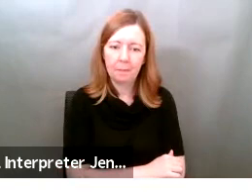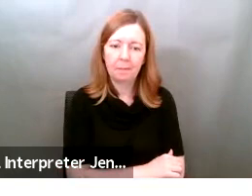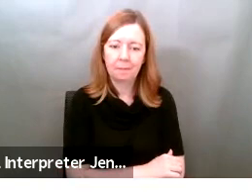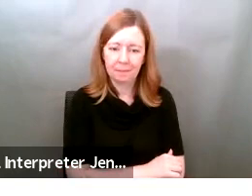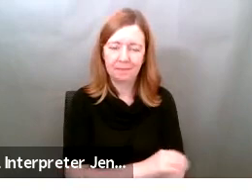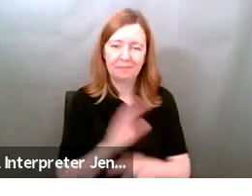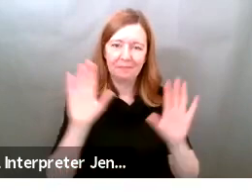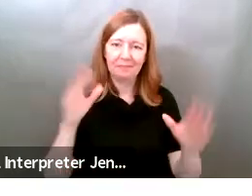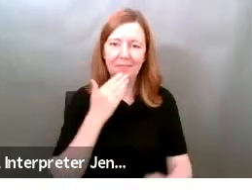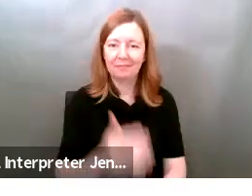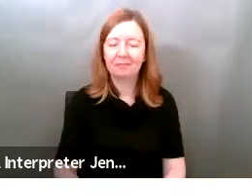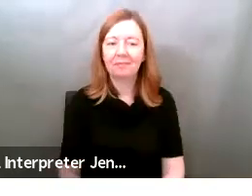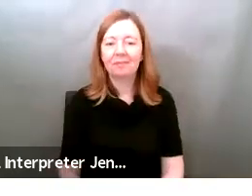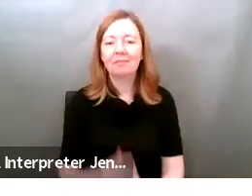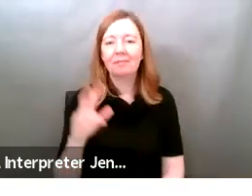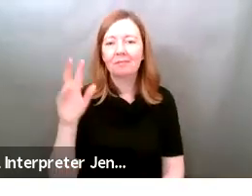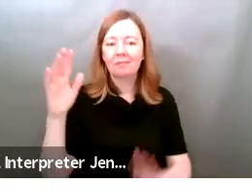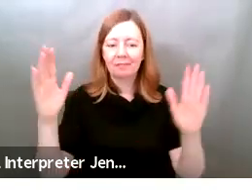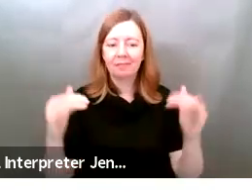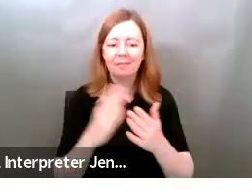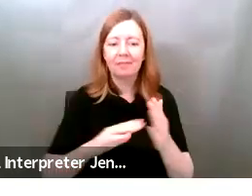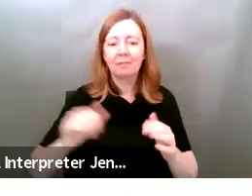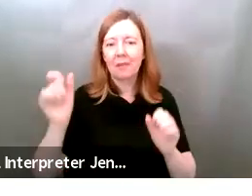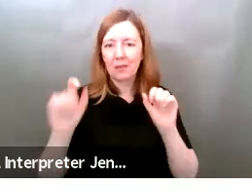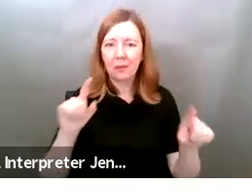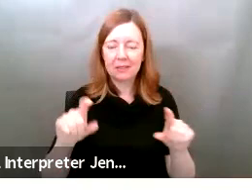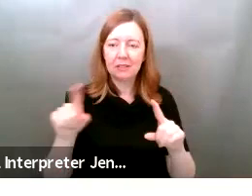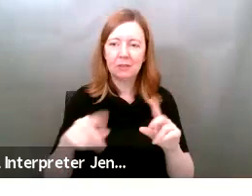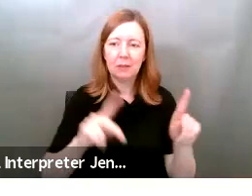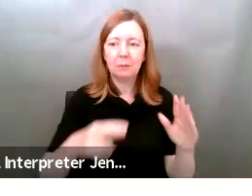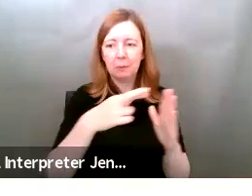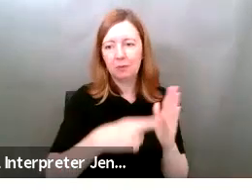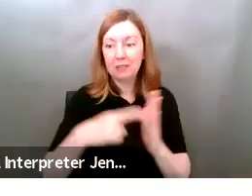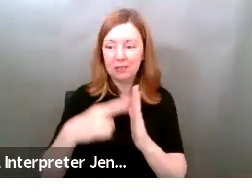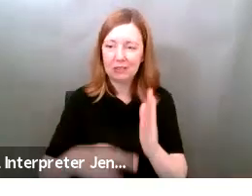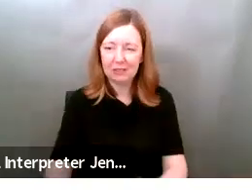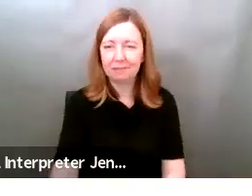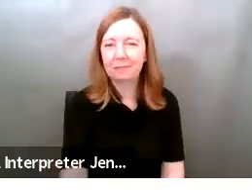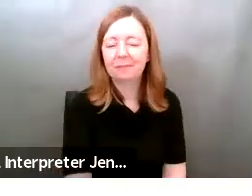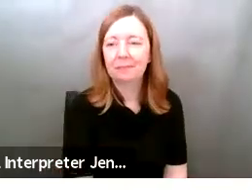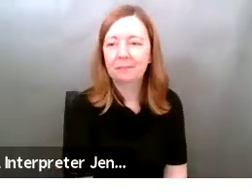Great, thank you. So we'll jump into some questions that were asked when folks were registering.